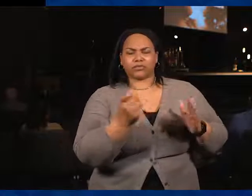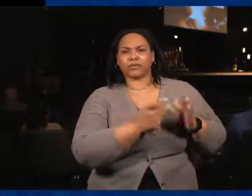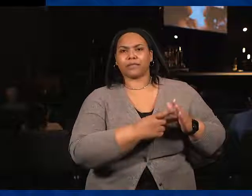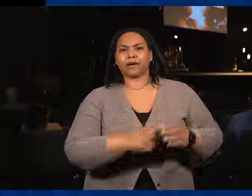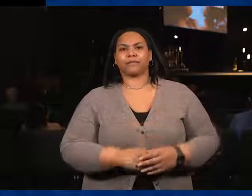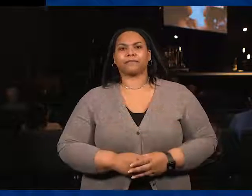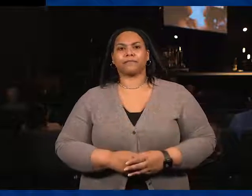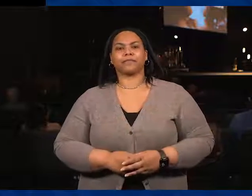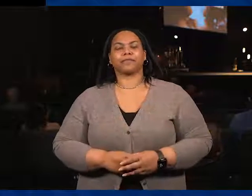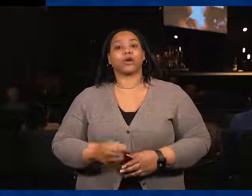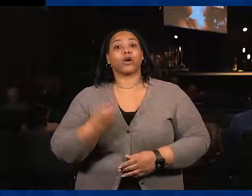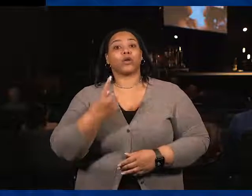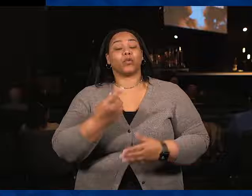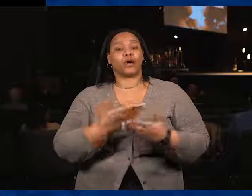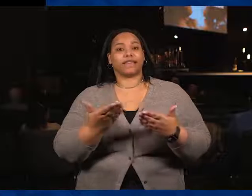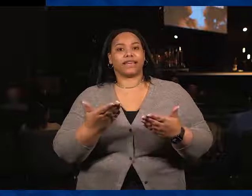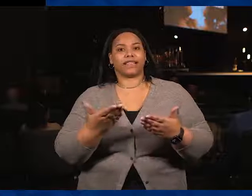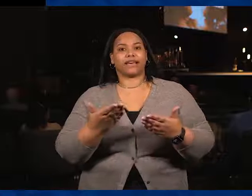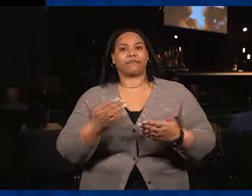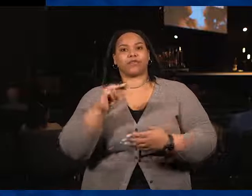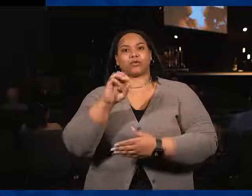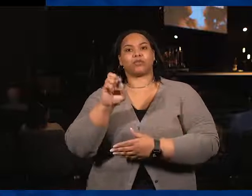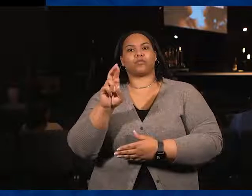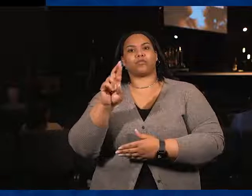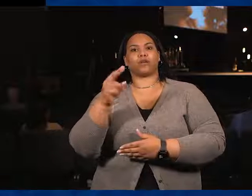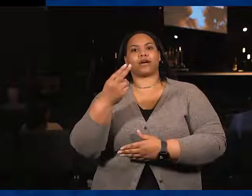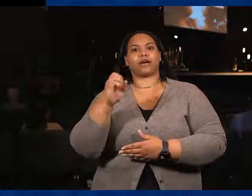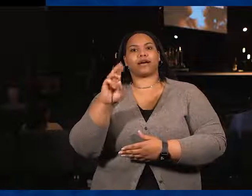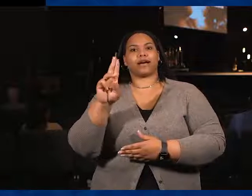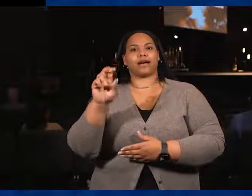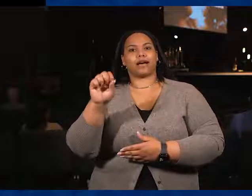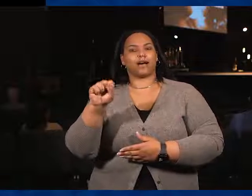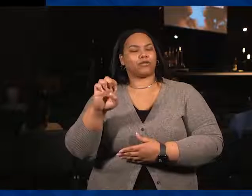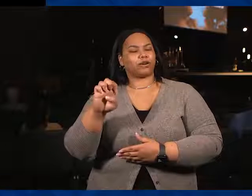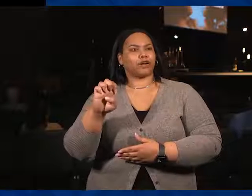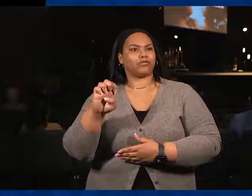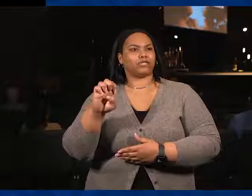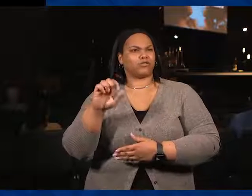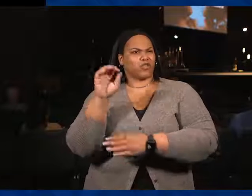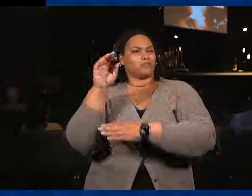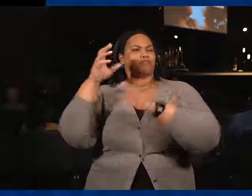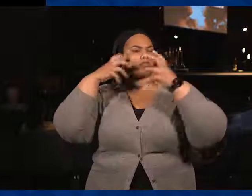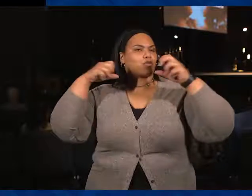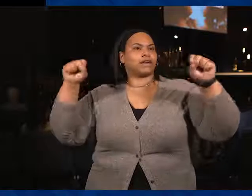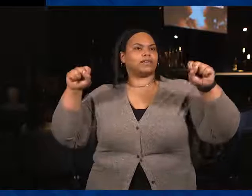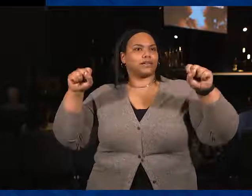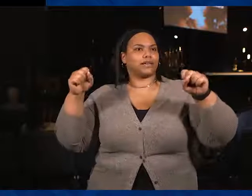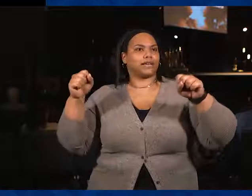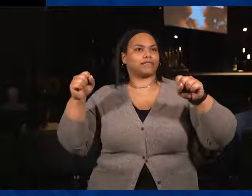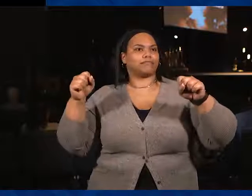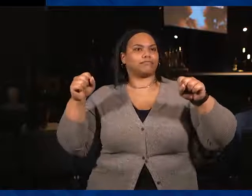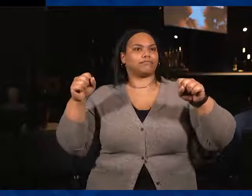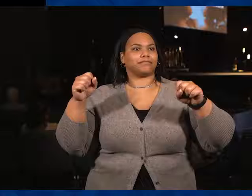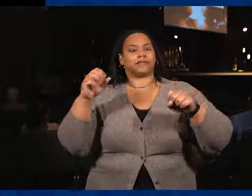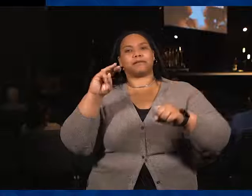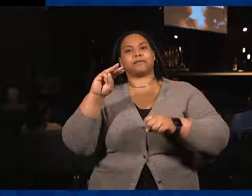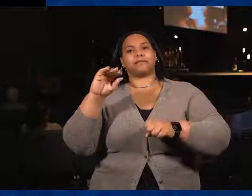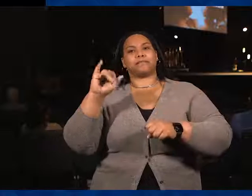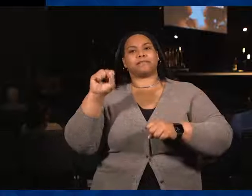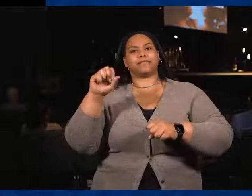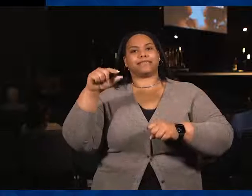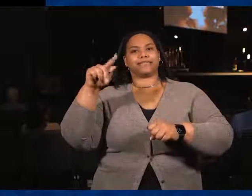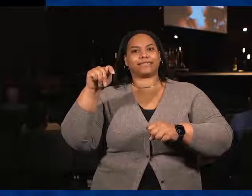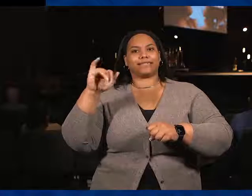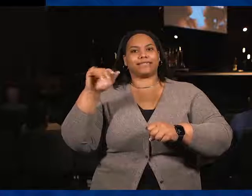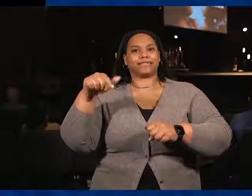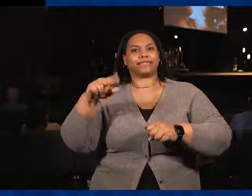men have to have is what we call Morehouse mystique. President Robert Franklin said the mystique consists of five wells. You got to